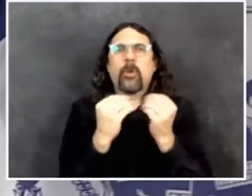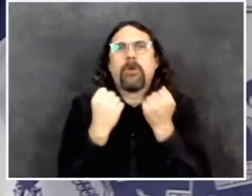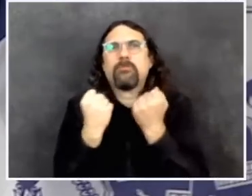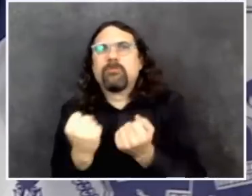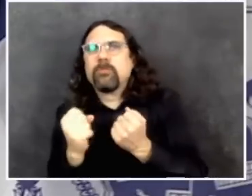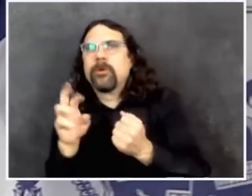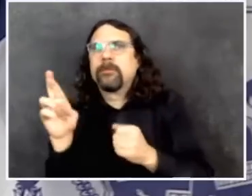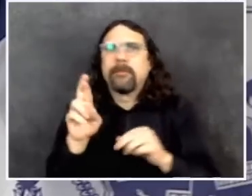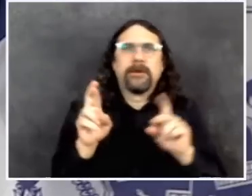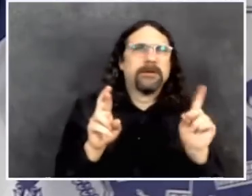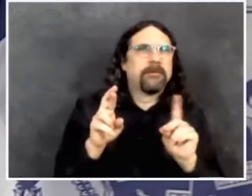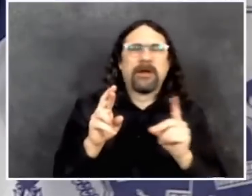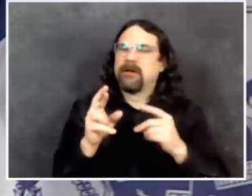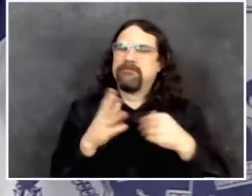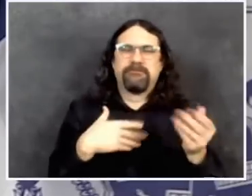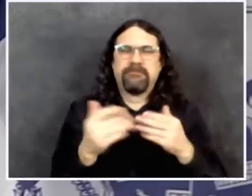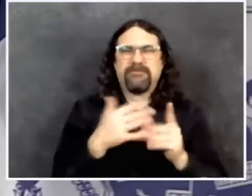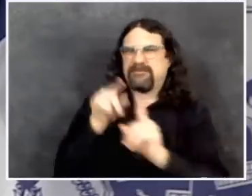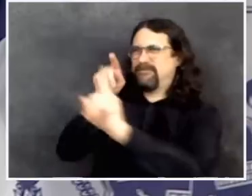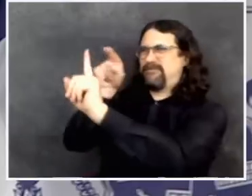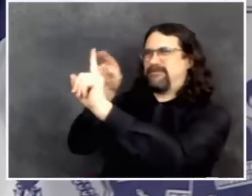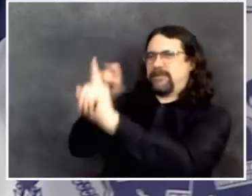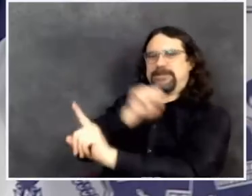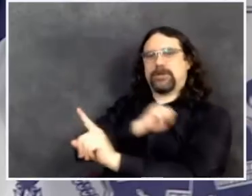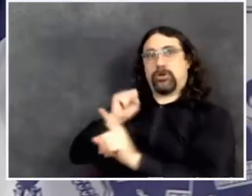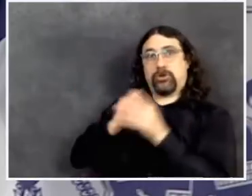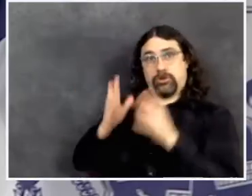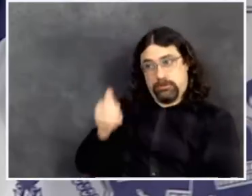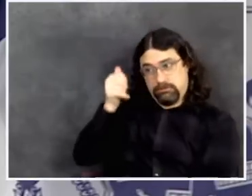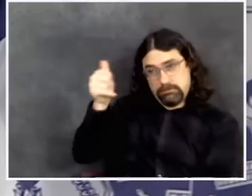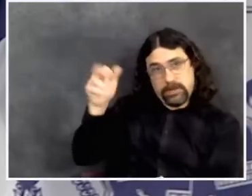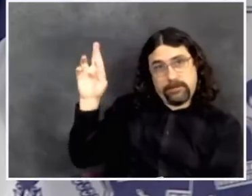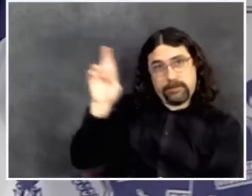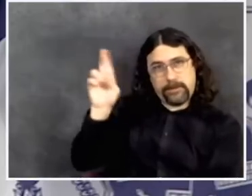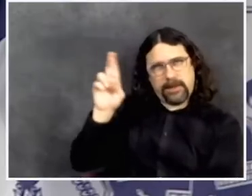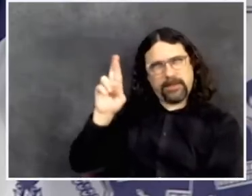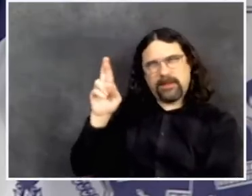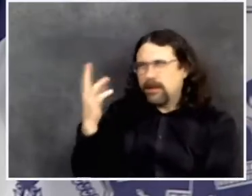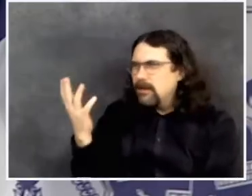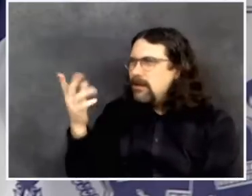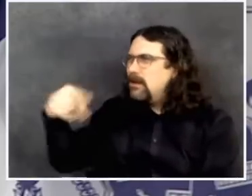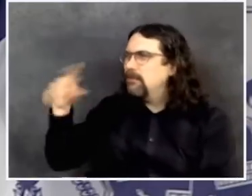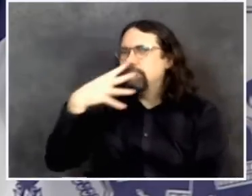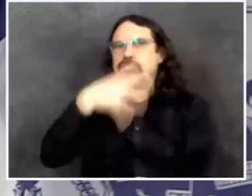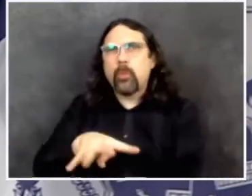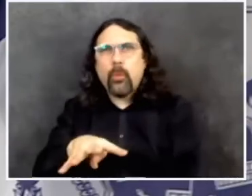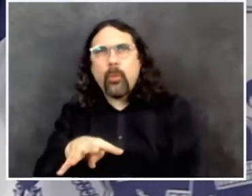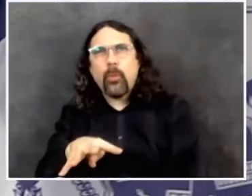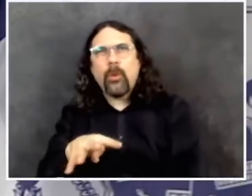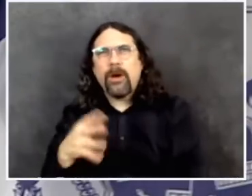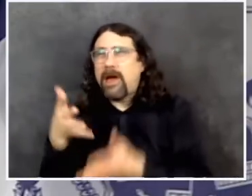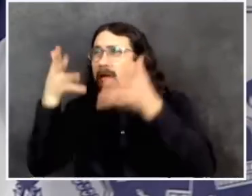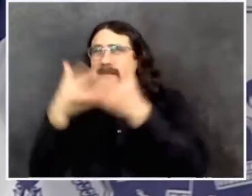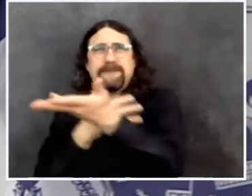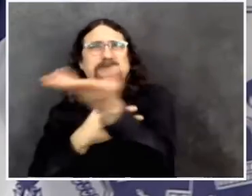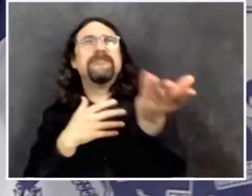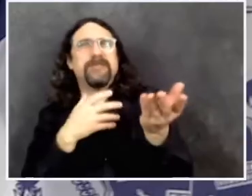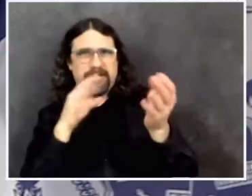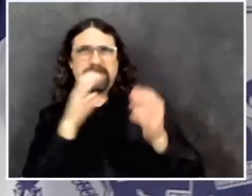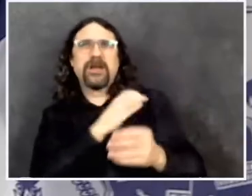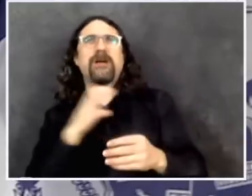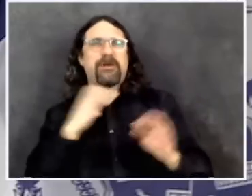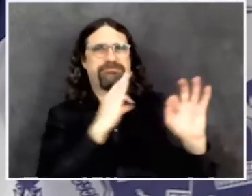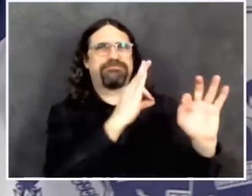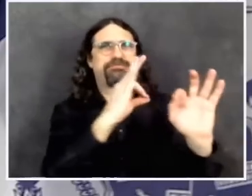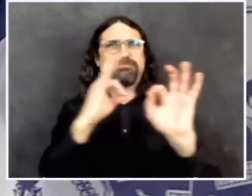But you know what? Literally, with the snap of his fingers, Donald Trump could fix that. If he would just say the word,